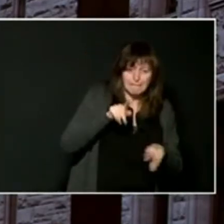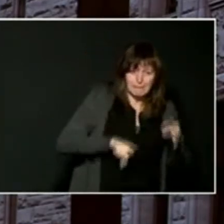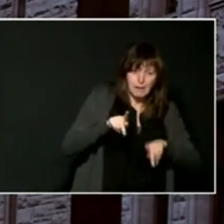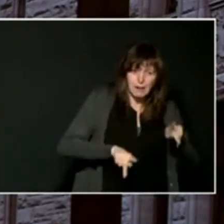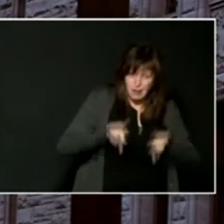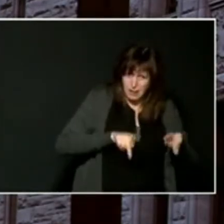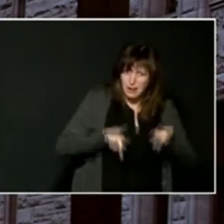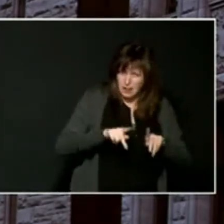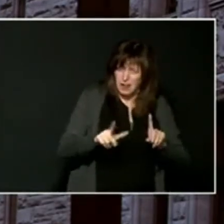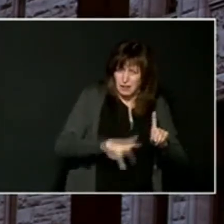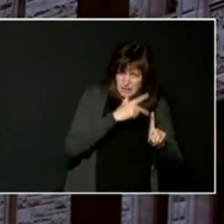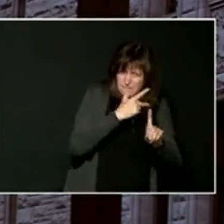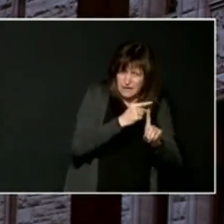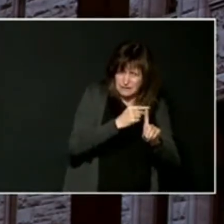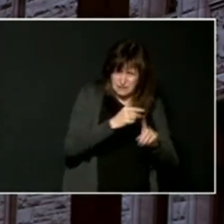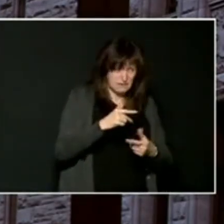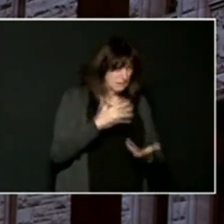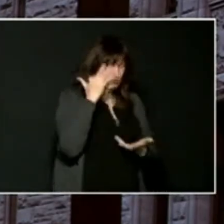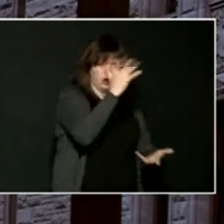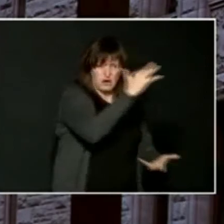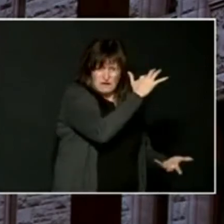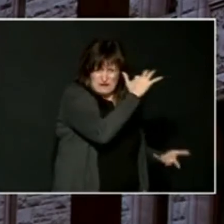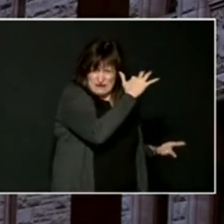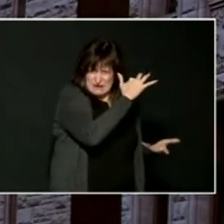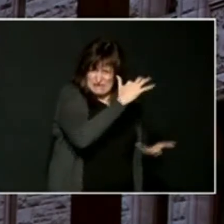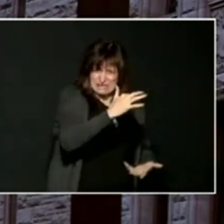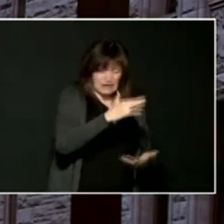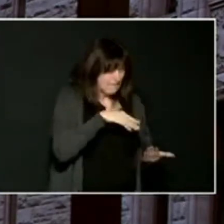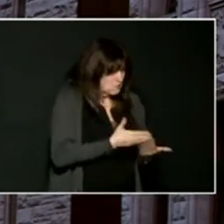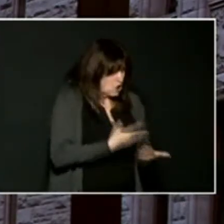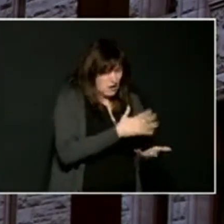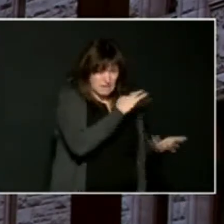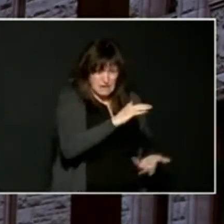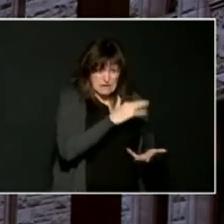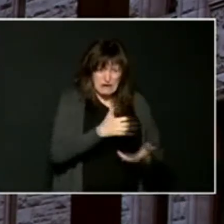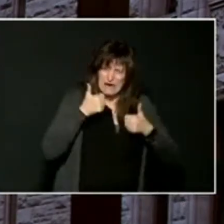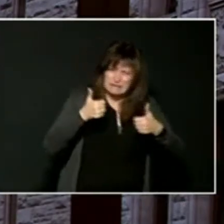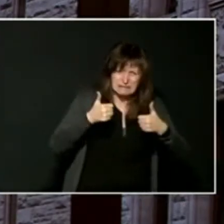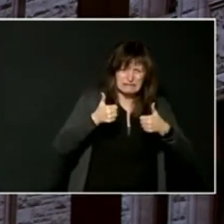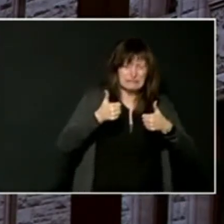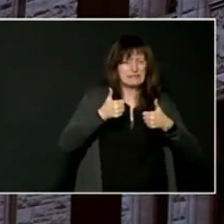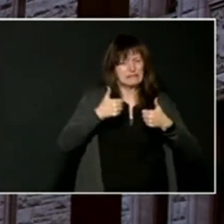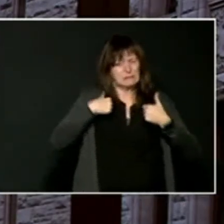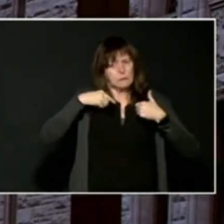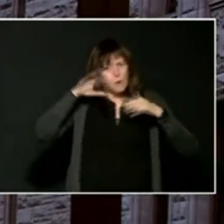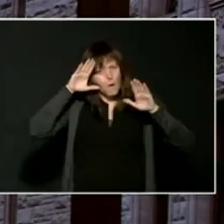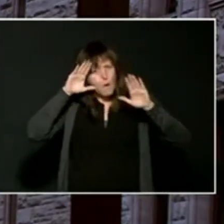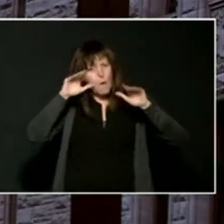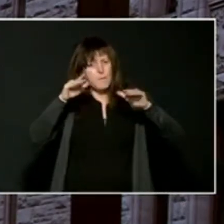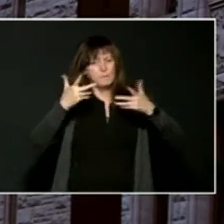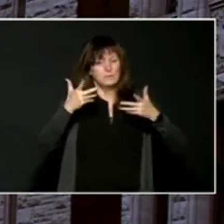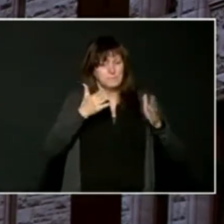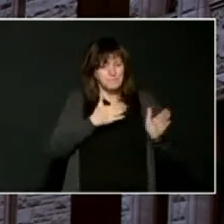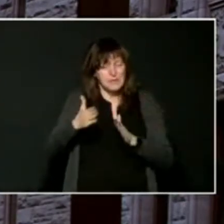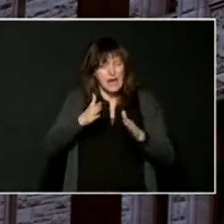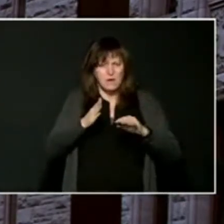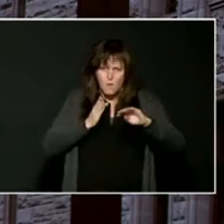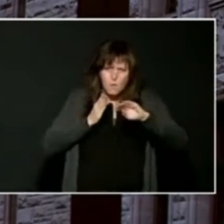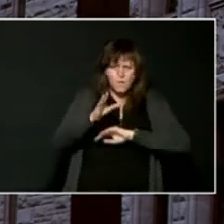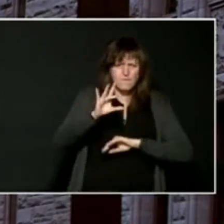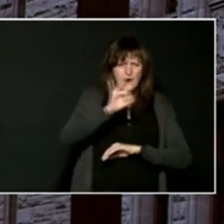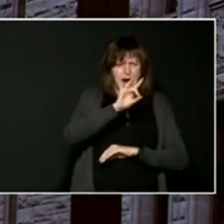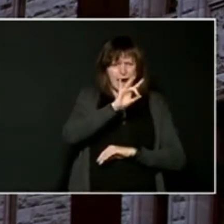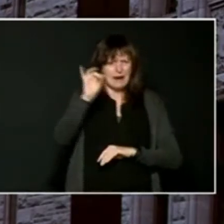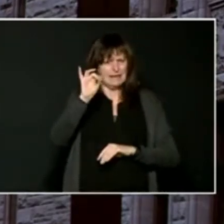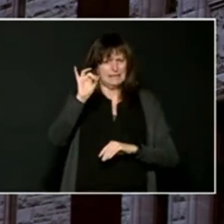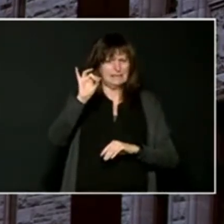vaccine arriving in the province. We are hoping, and the plan is that we are getting up over 80,000, like to be over 100,000